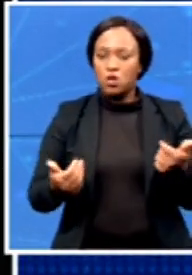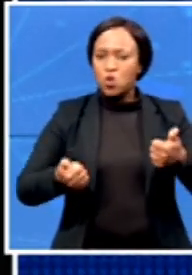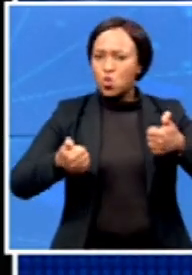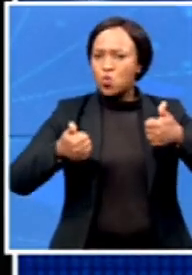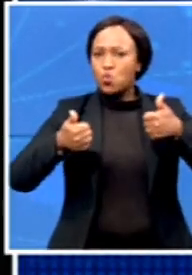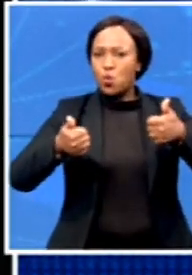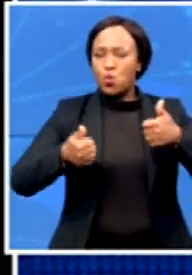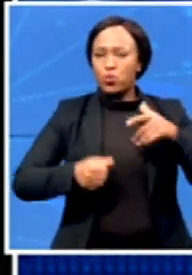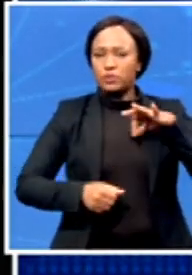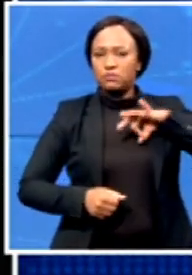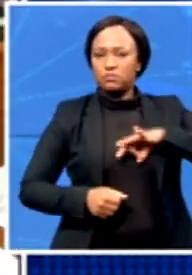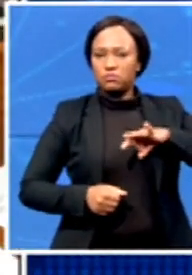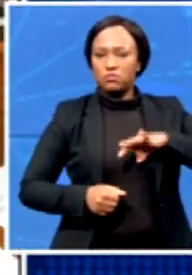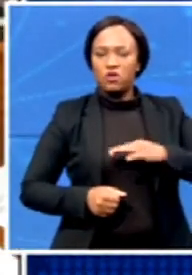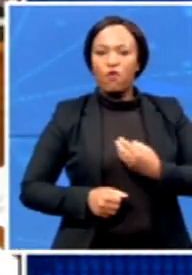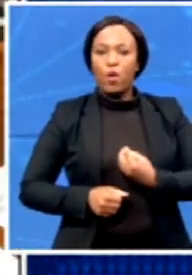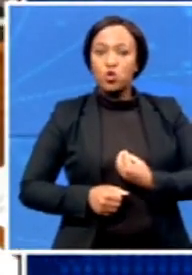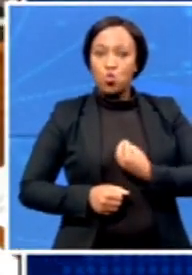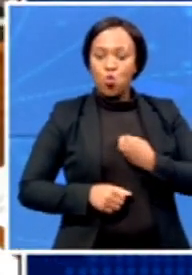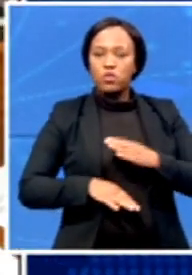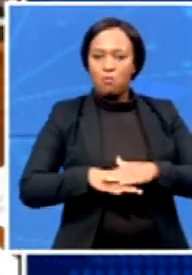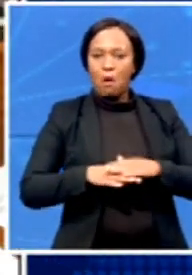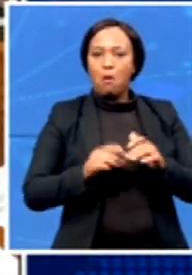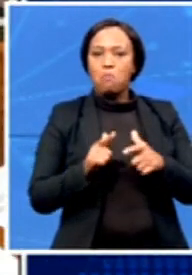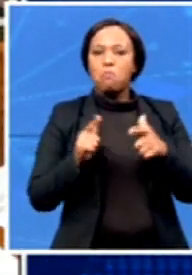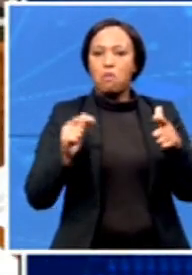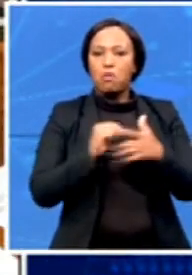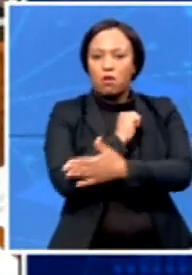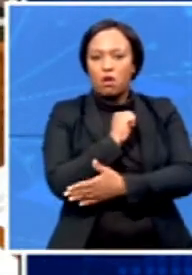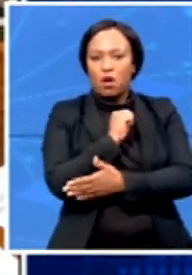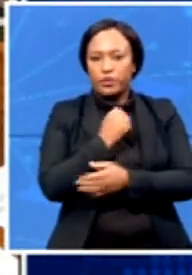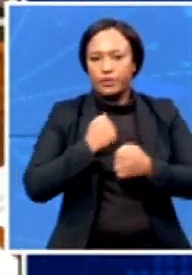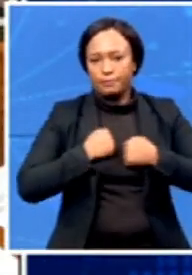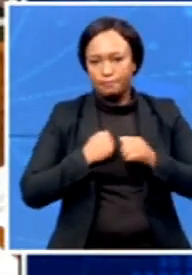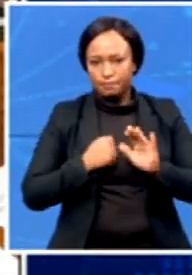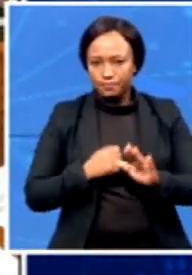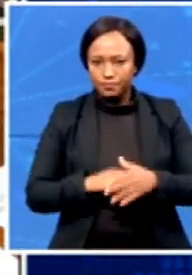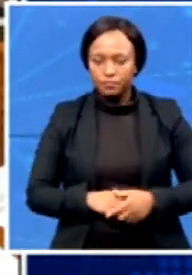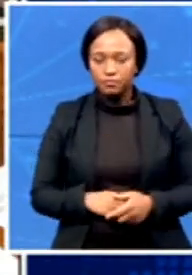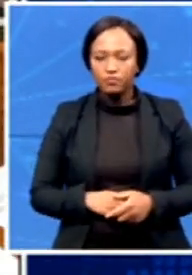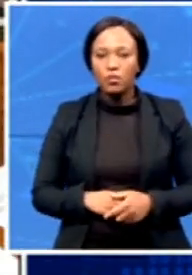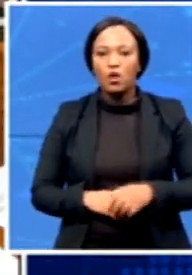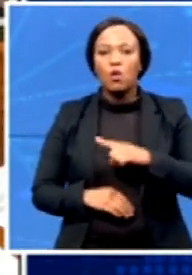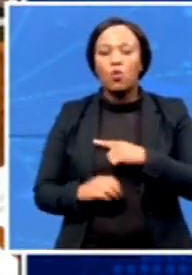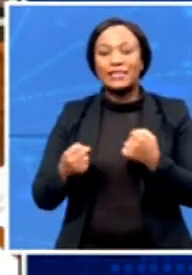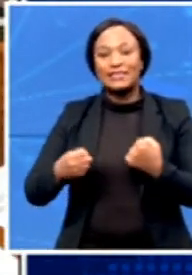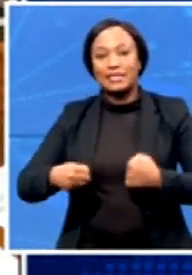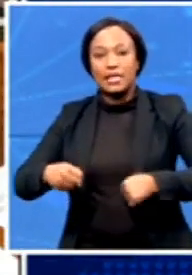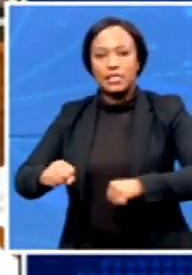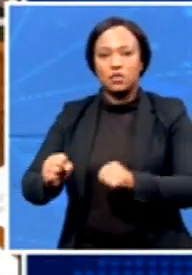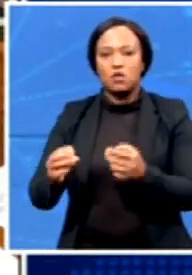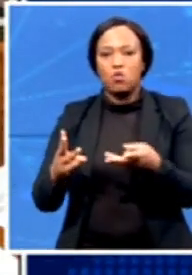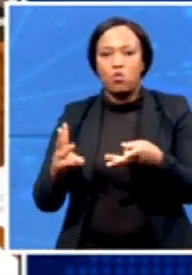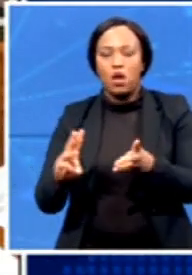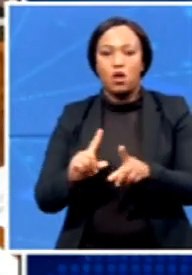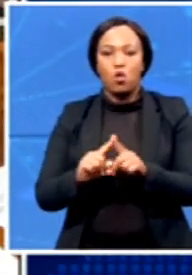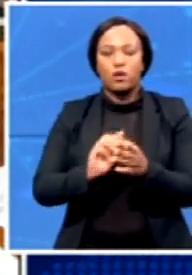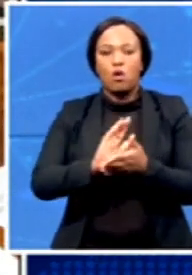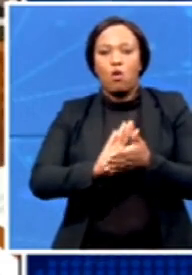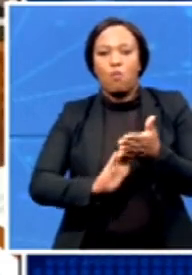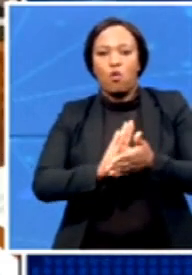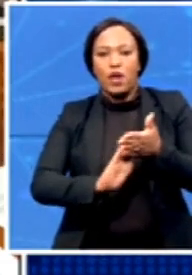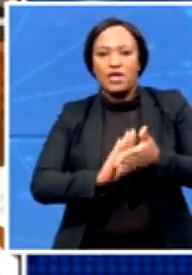demographics. It's essentially a strategic as opposed to an operational responsibility, with a greater